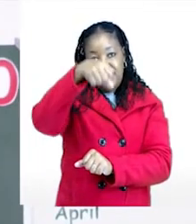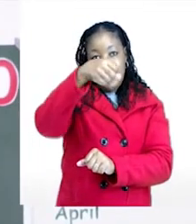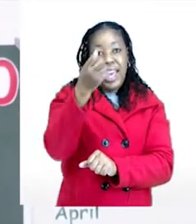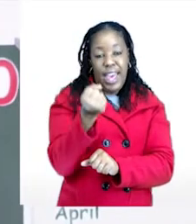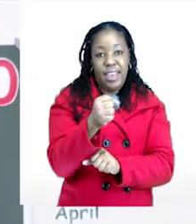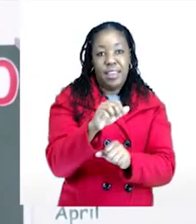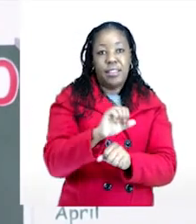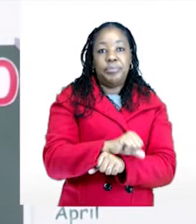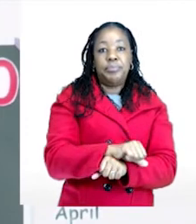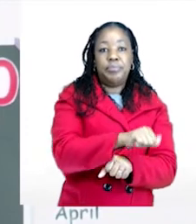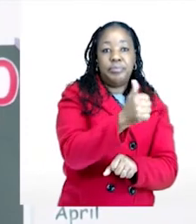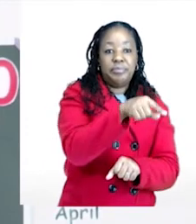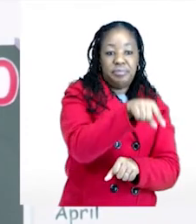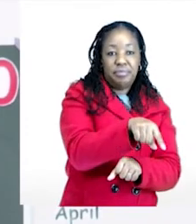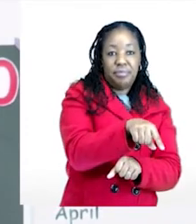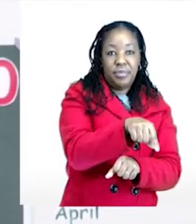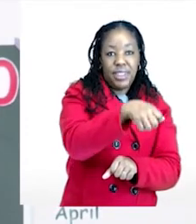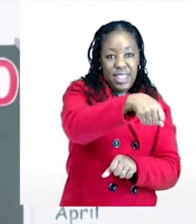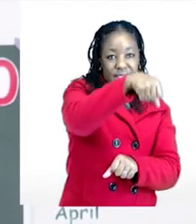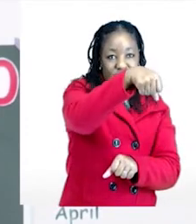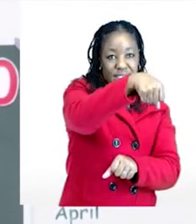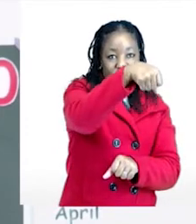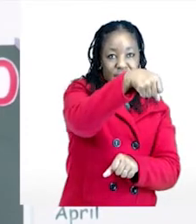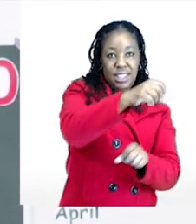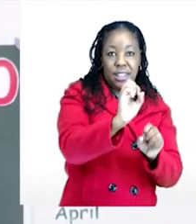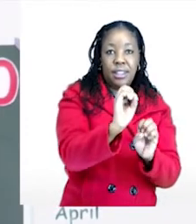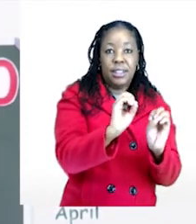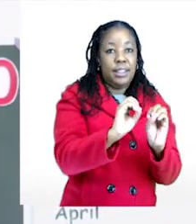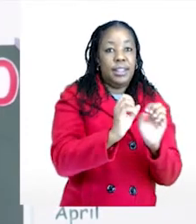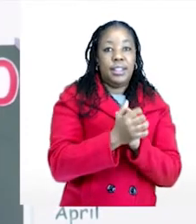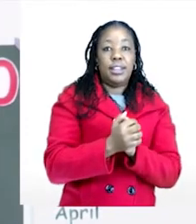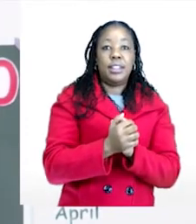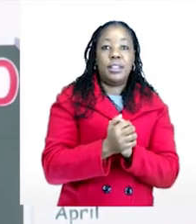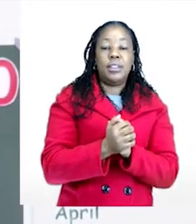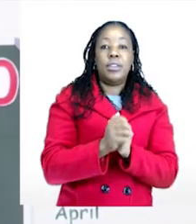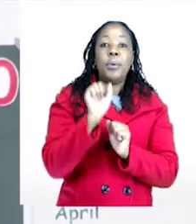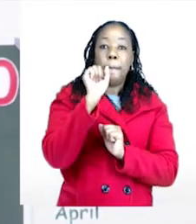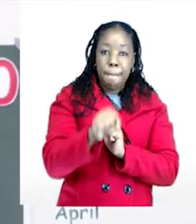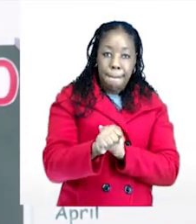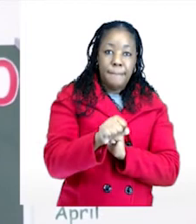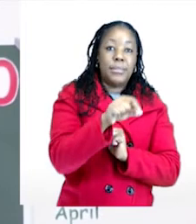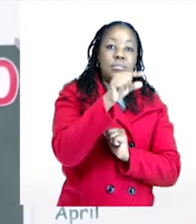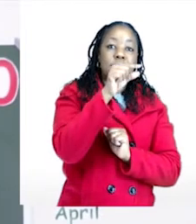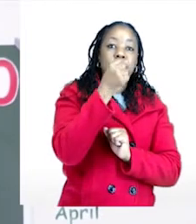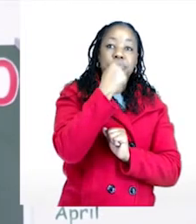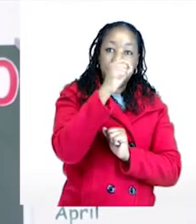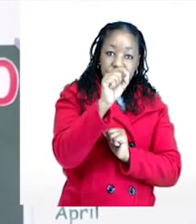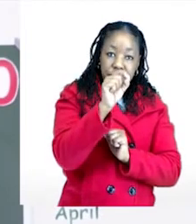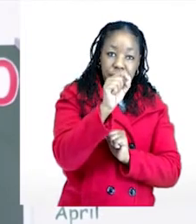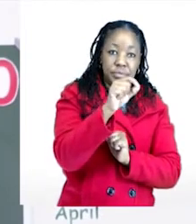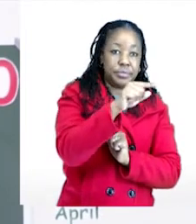bucket that looks different. You need to mark the bucket or